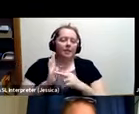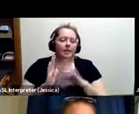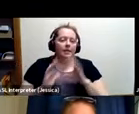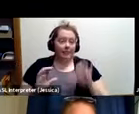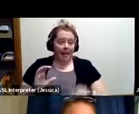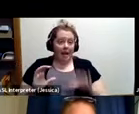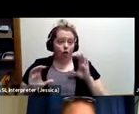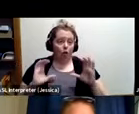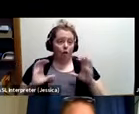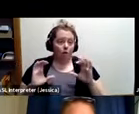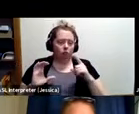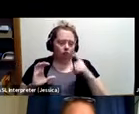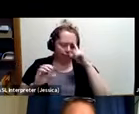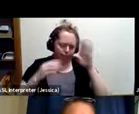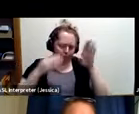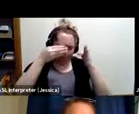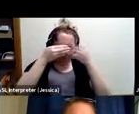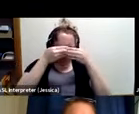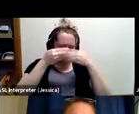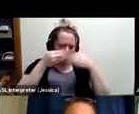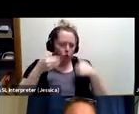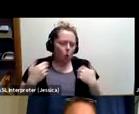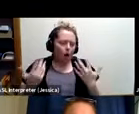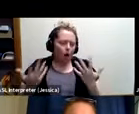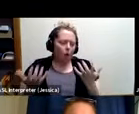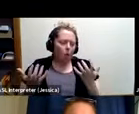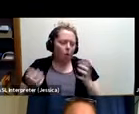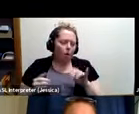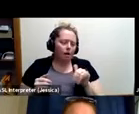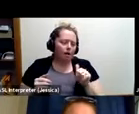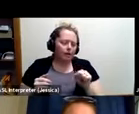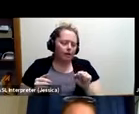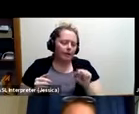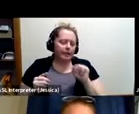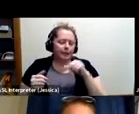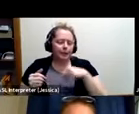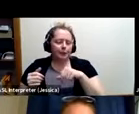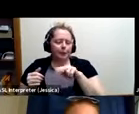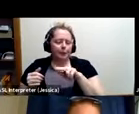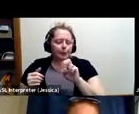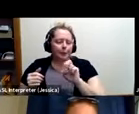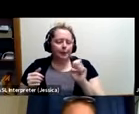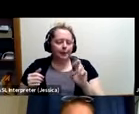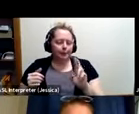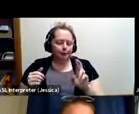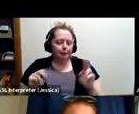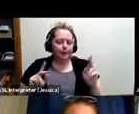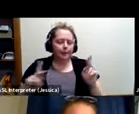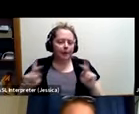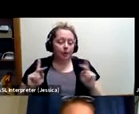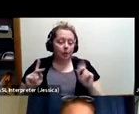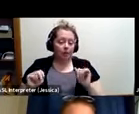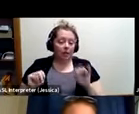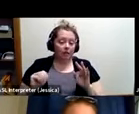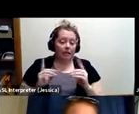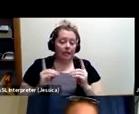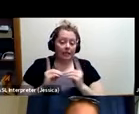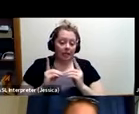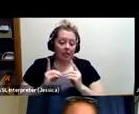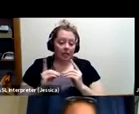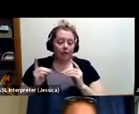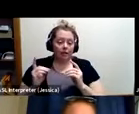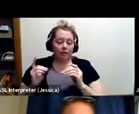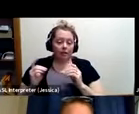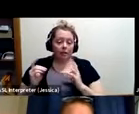to, cis queer people, that doesn't give you, who are dating trans folks or non-binary